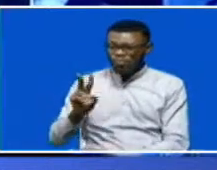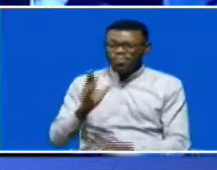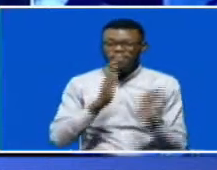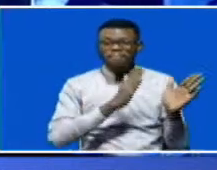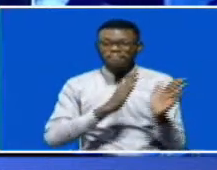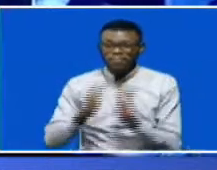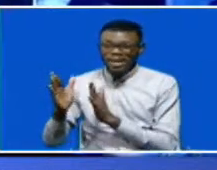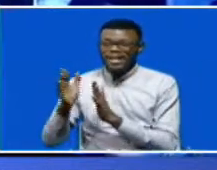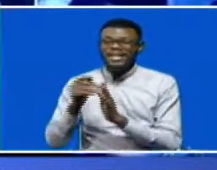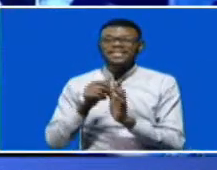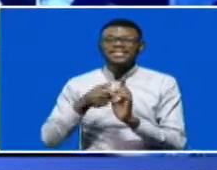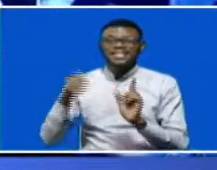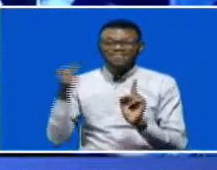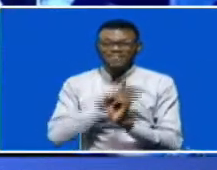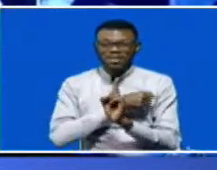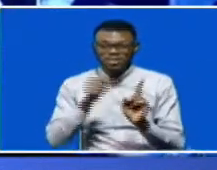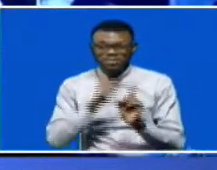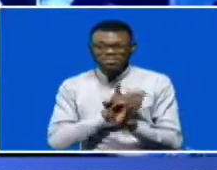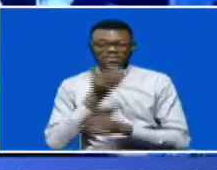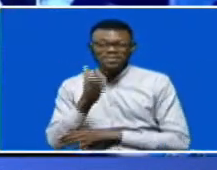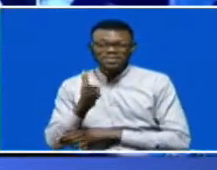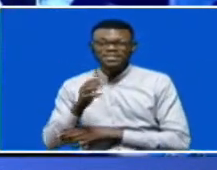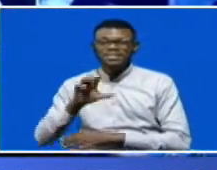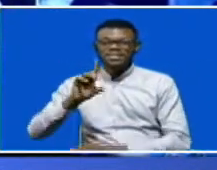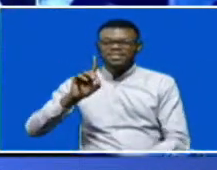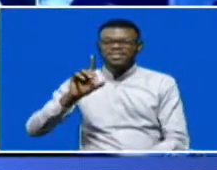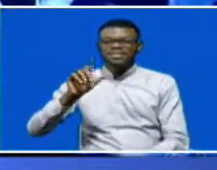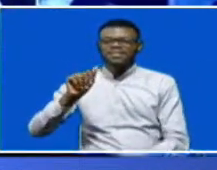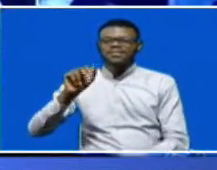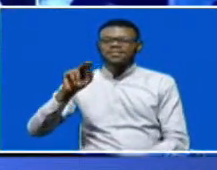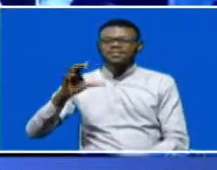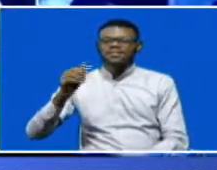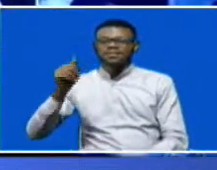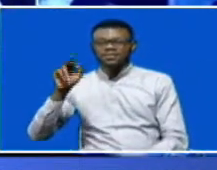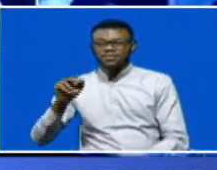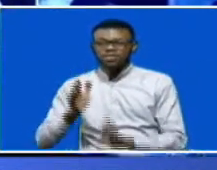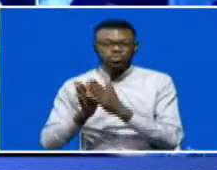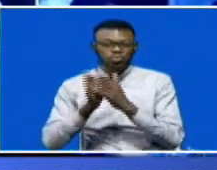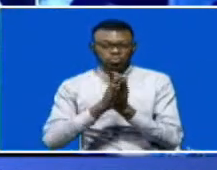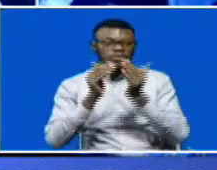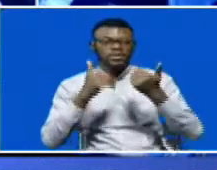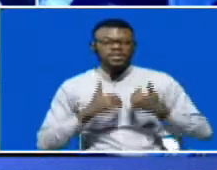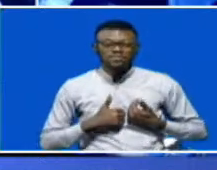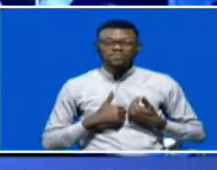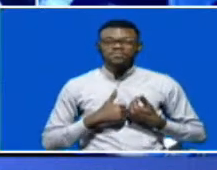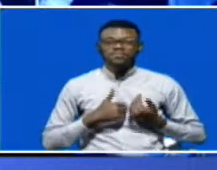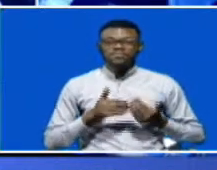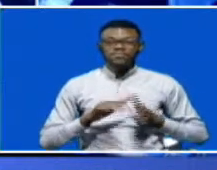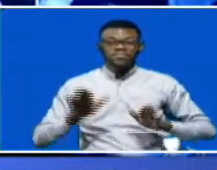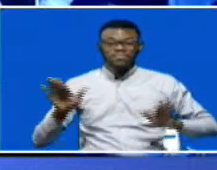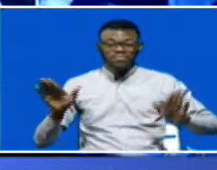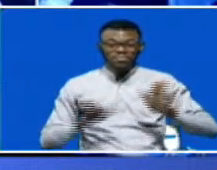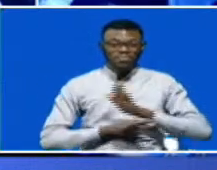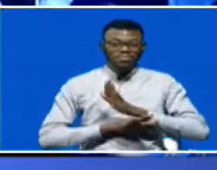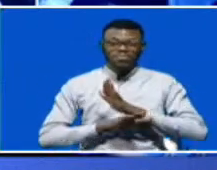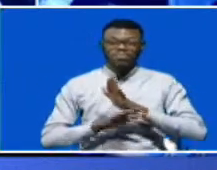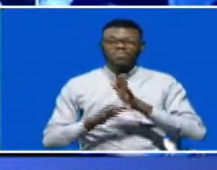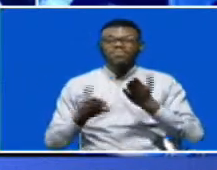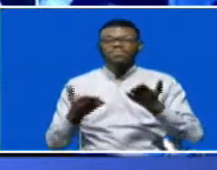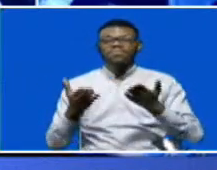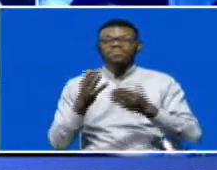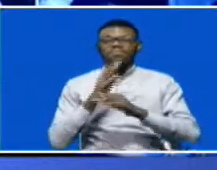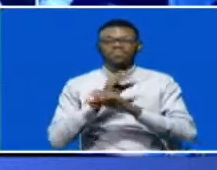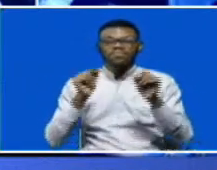cause chaos during that event. KTN's Duncan Haimba has more details on the event that saw the DP's allies spend the better part of the